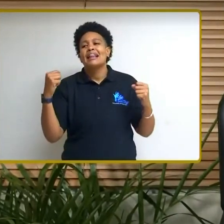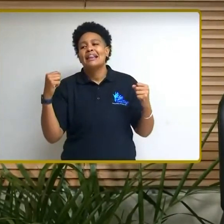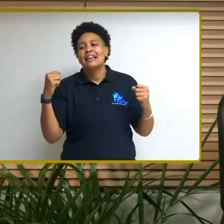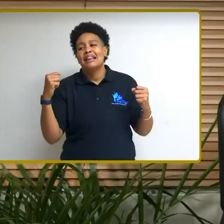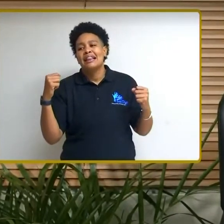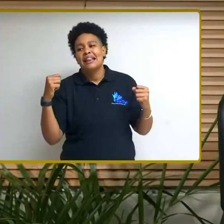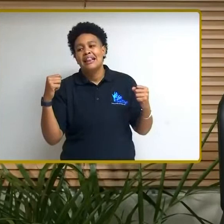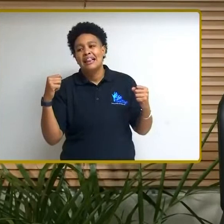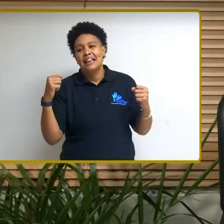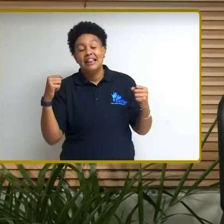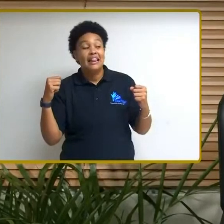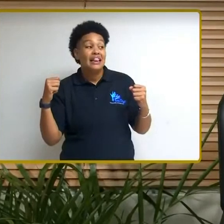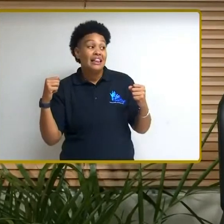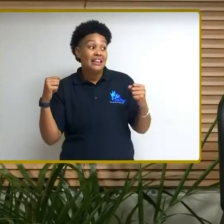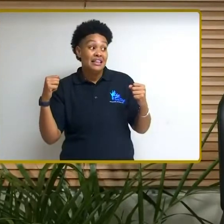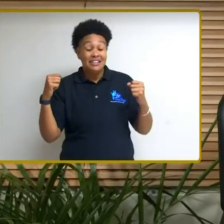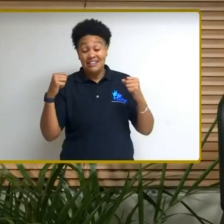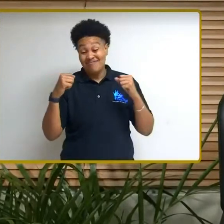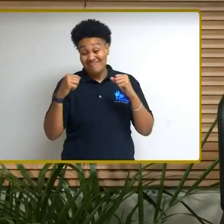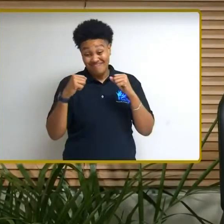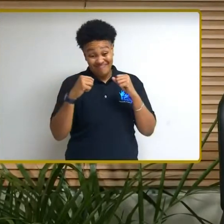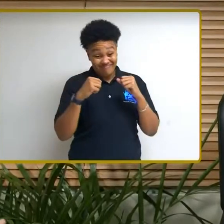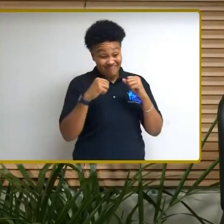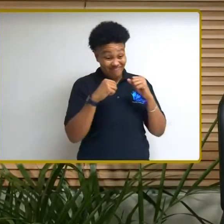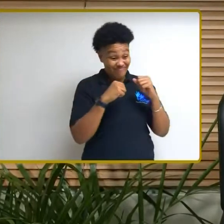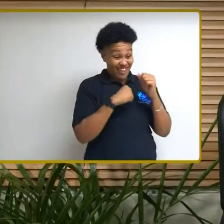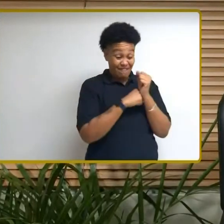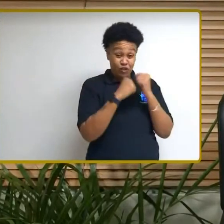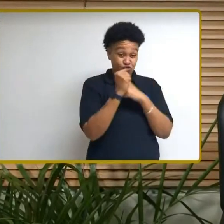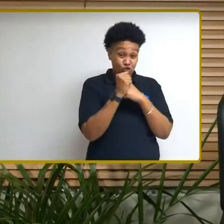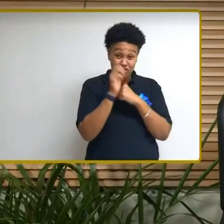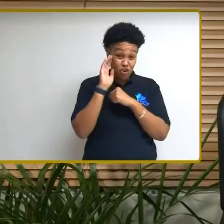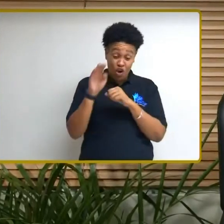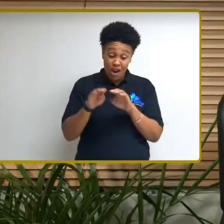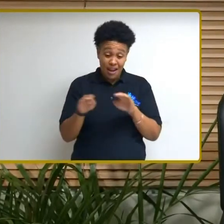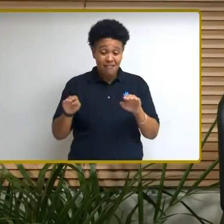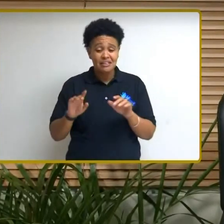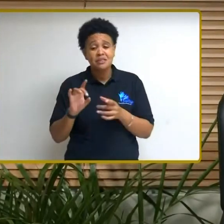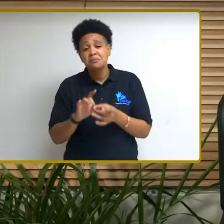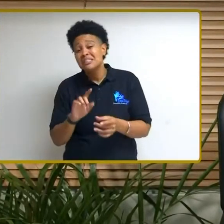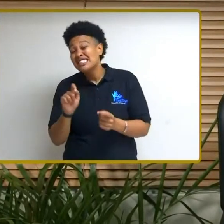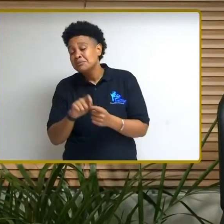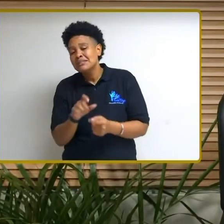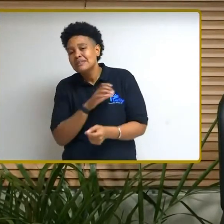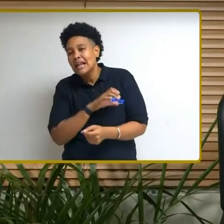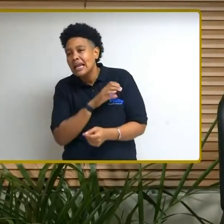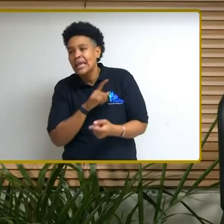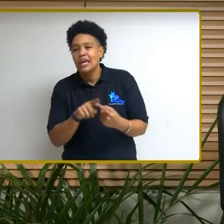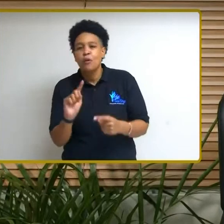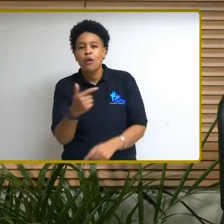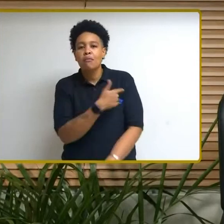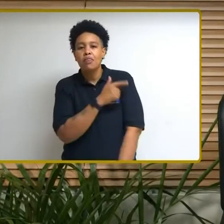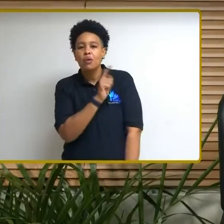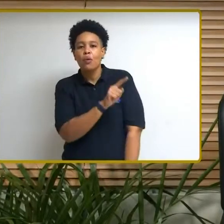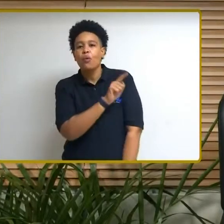infrastructure at all levels, particularly at the primary level, the health centers, the blitz sites,